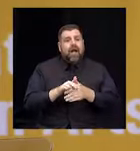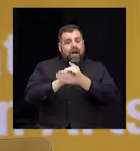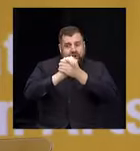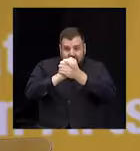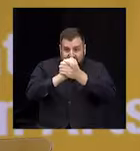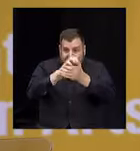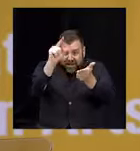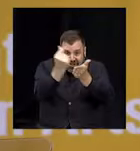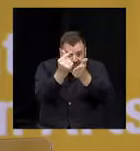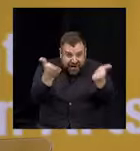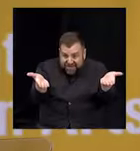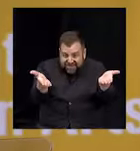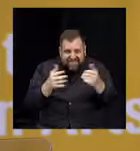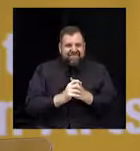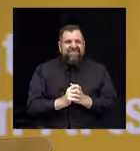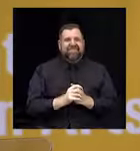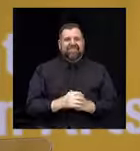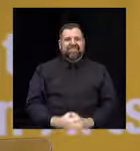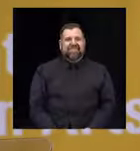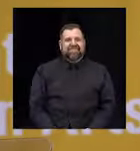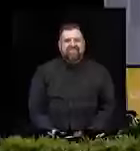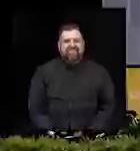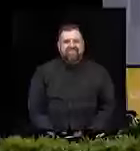Congratulations, graduates.